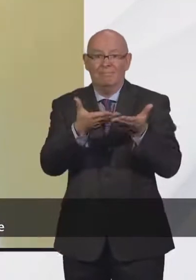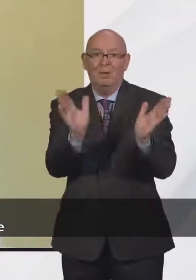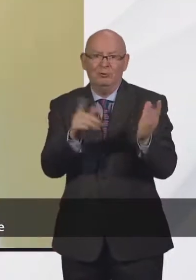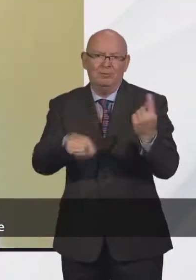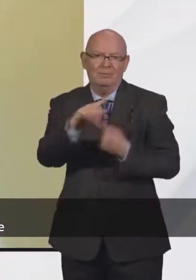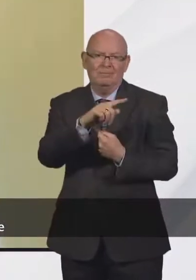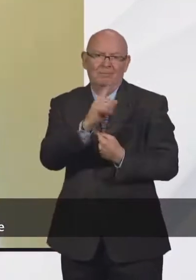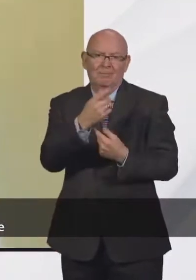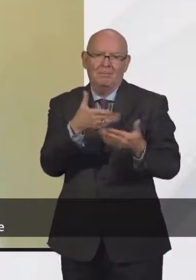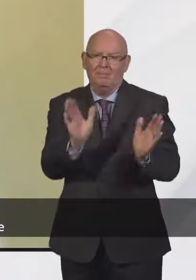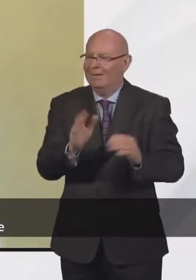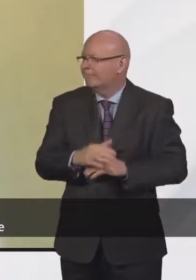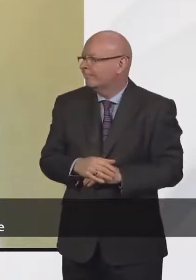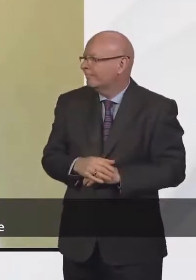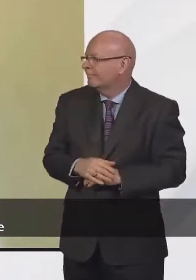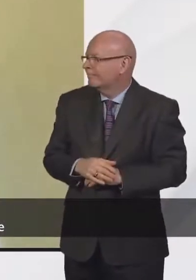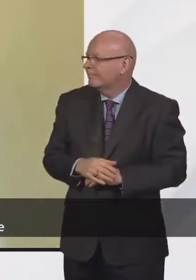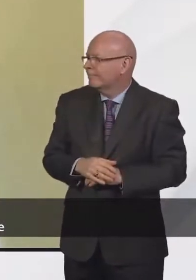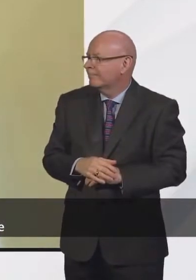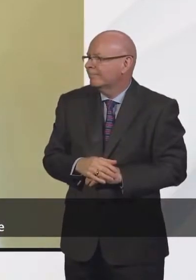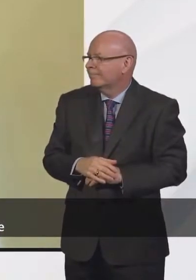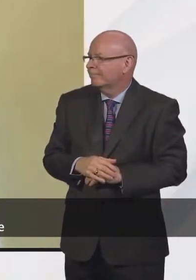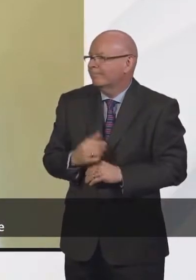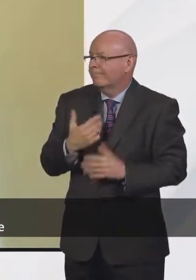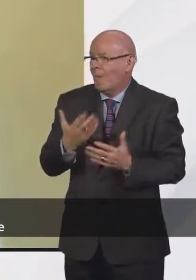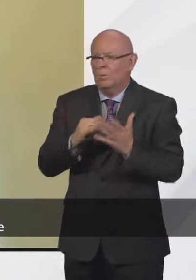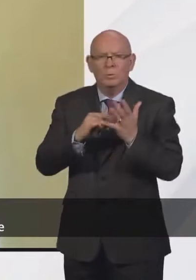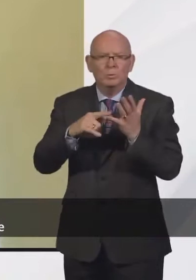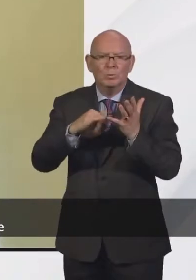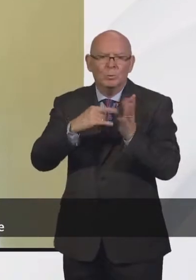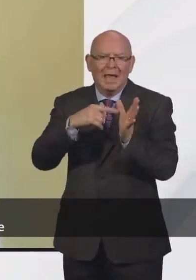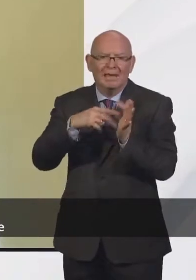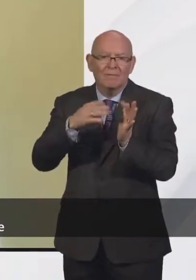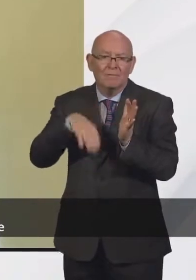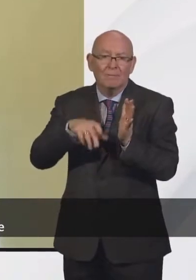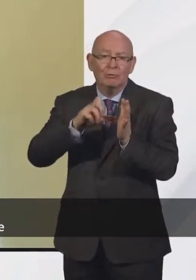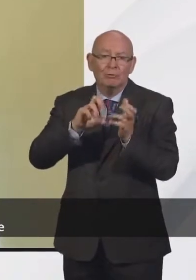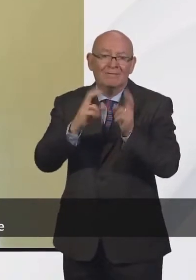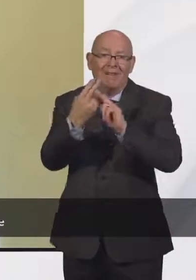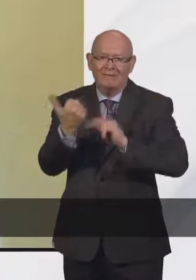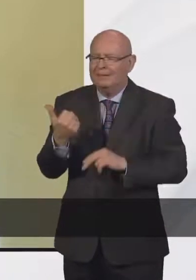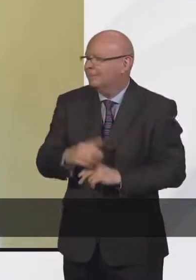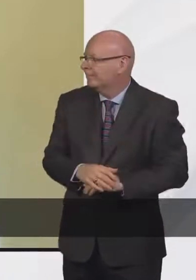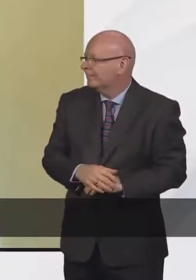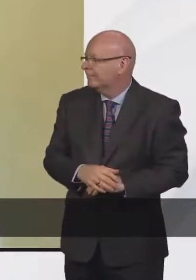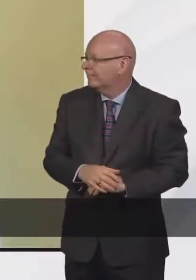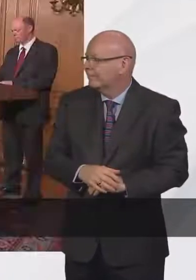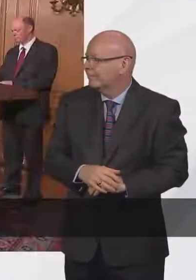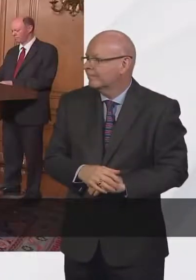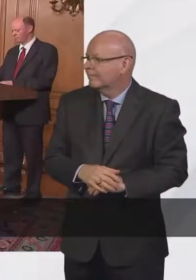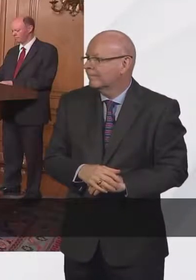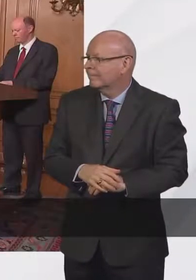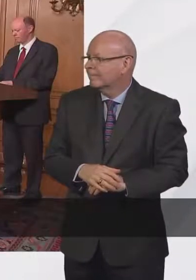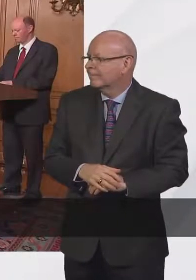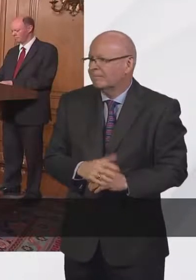When will primary care and dental practices be encouraged to work normally again, now that the threat level is at 3? We